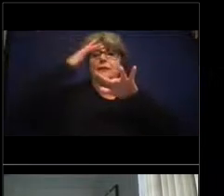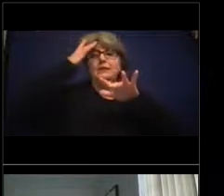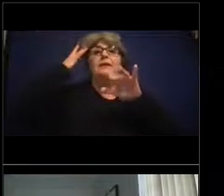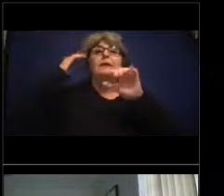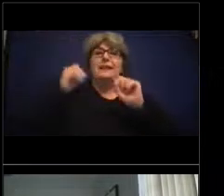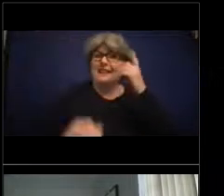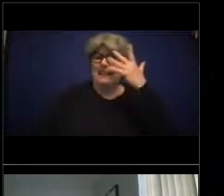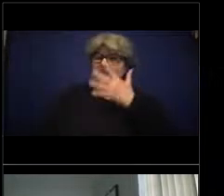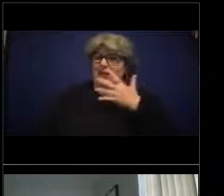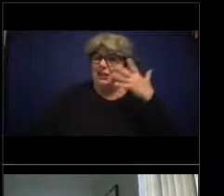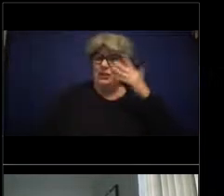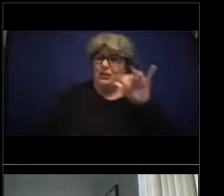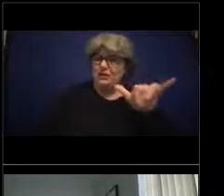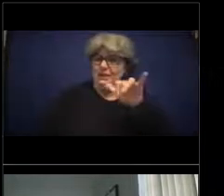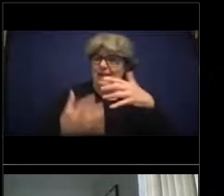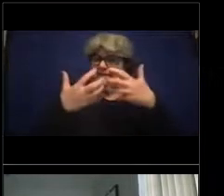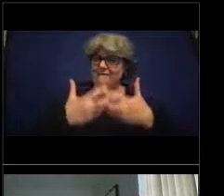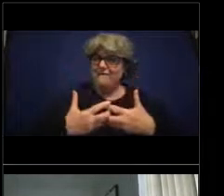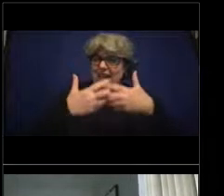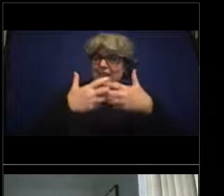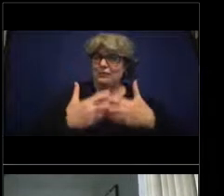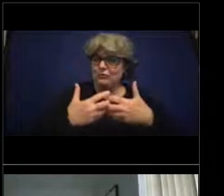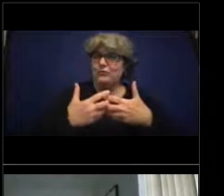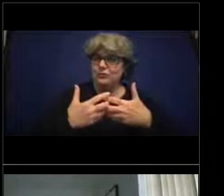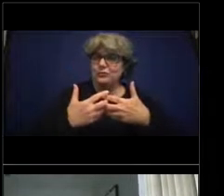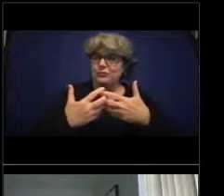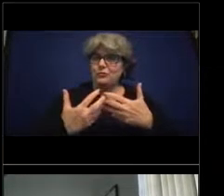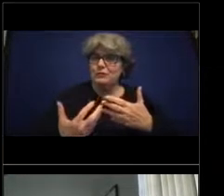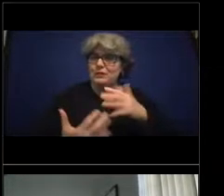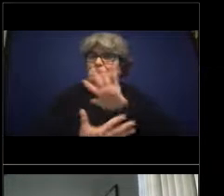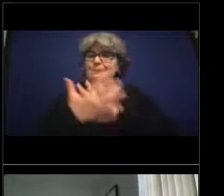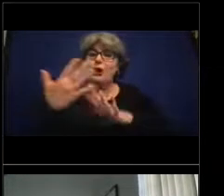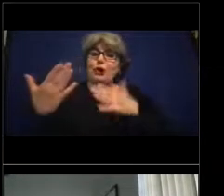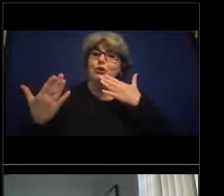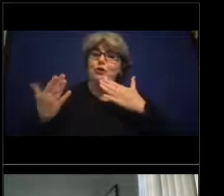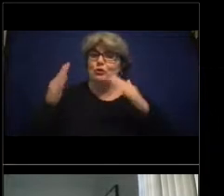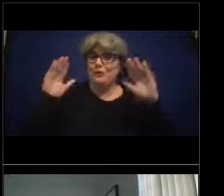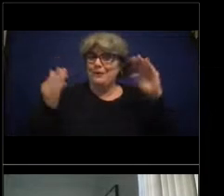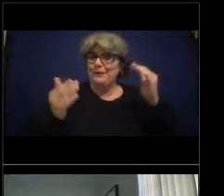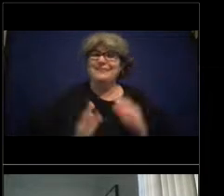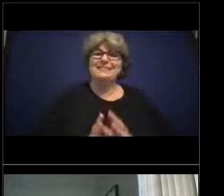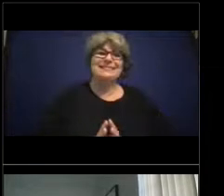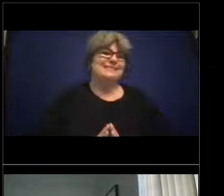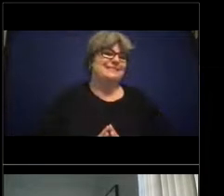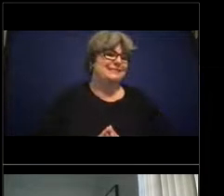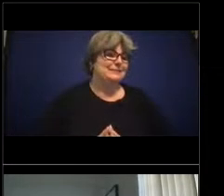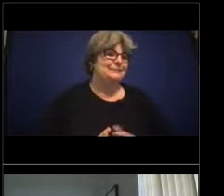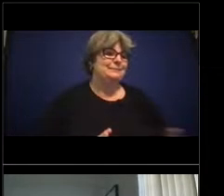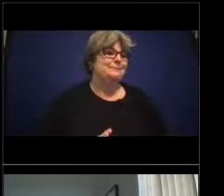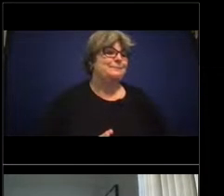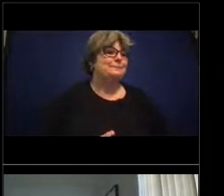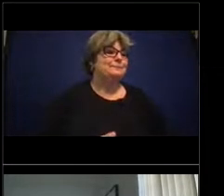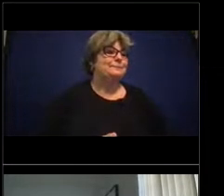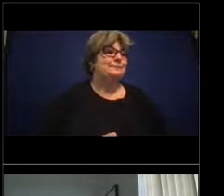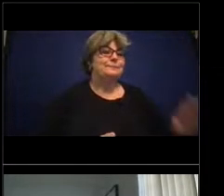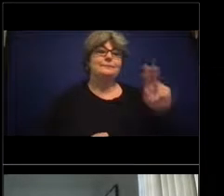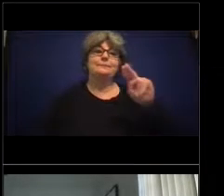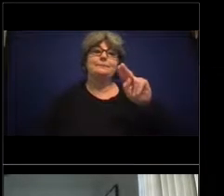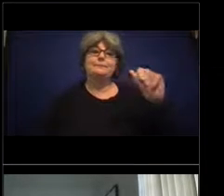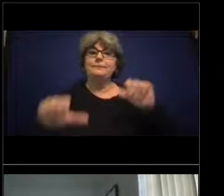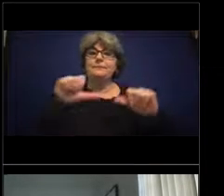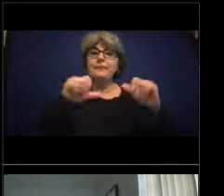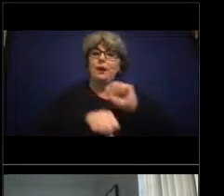look very similar to factory smoke. Good comparison. So our NOAA scientists are